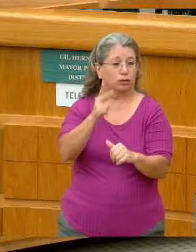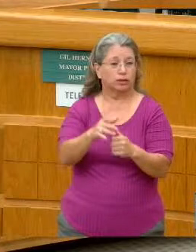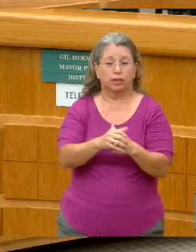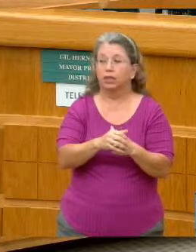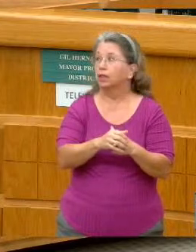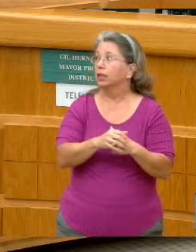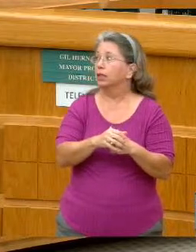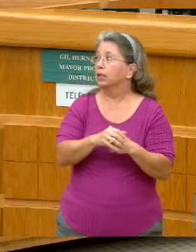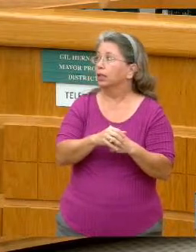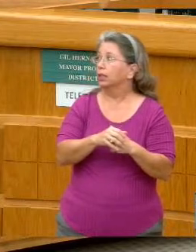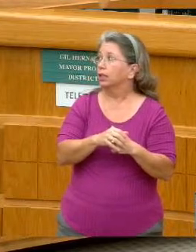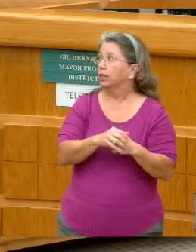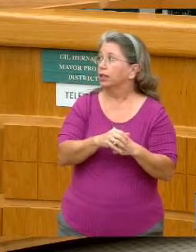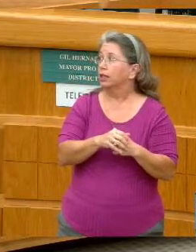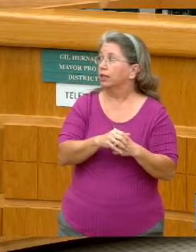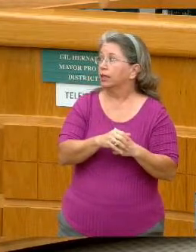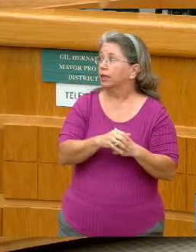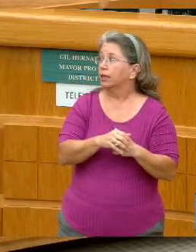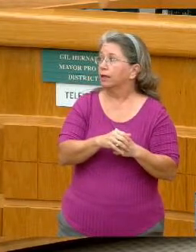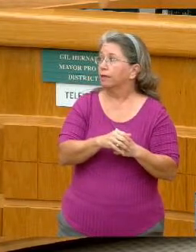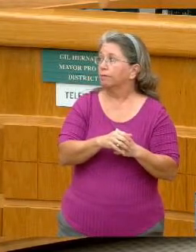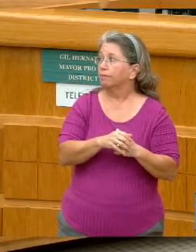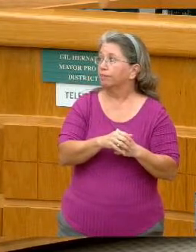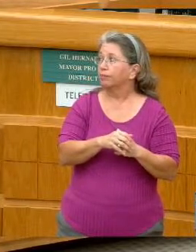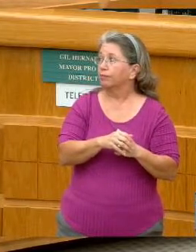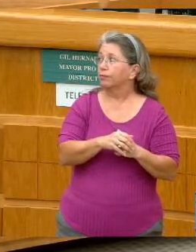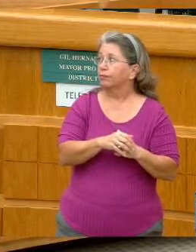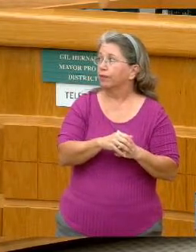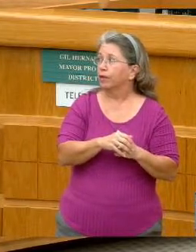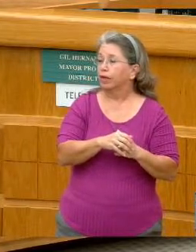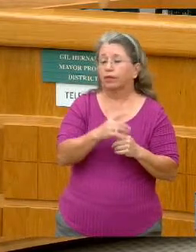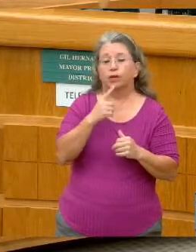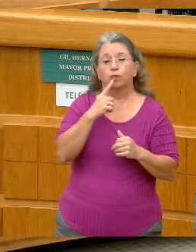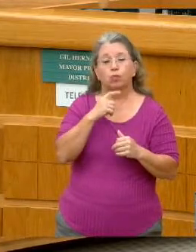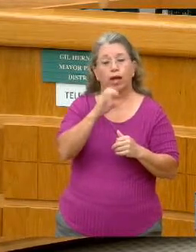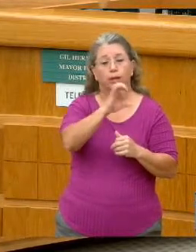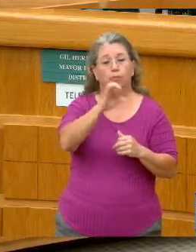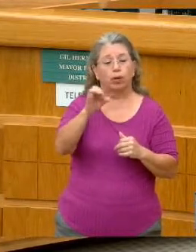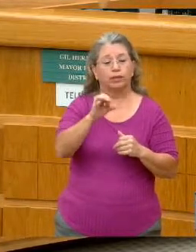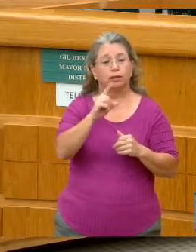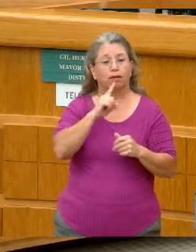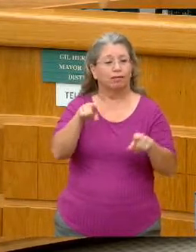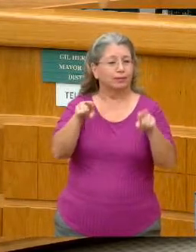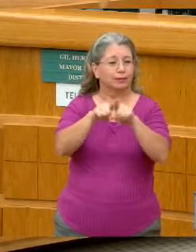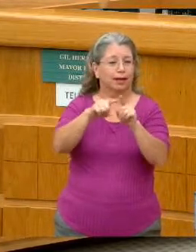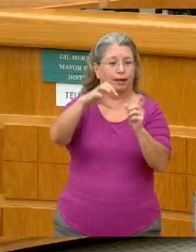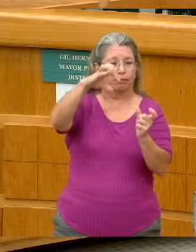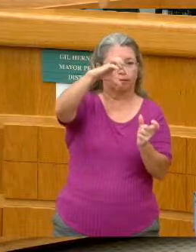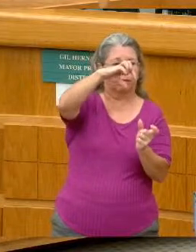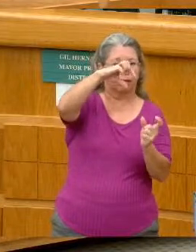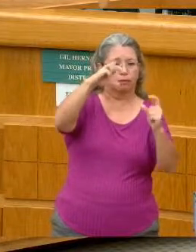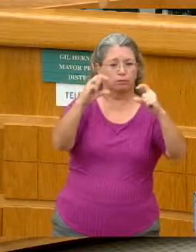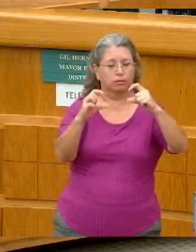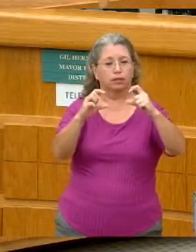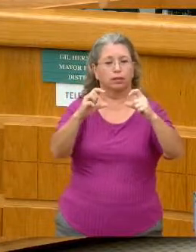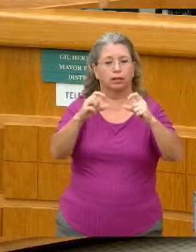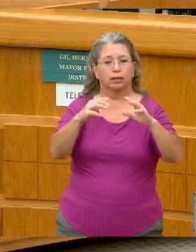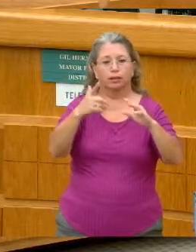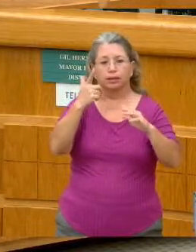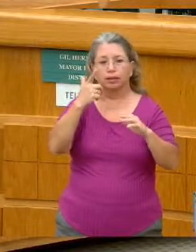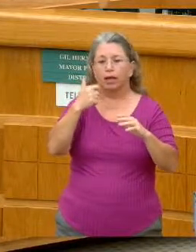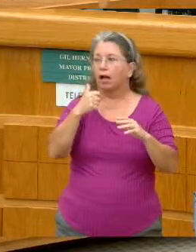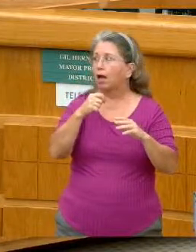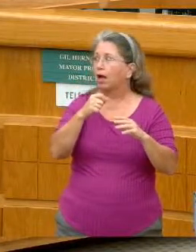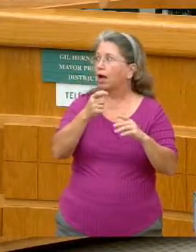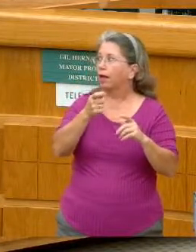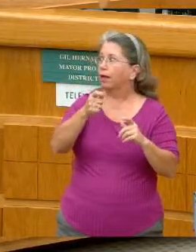points, they're these red points. And so what I did was I cut out some of them here because they're just not being counted yet. You can see